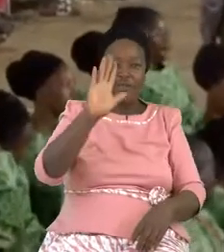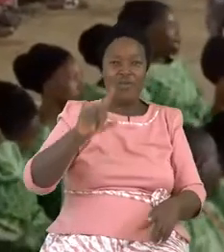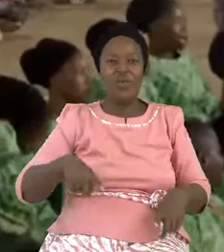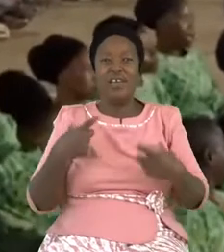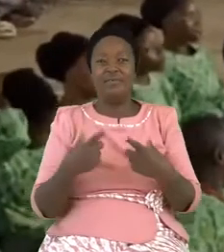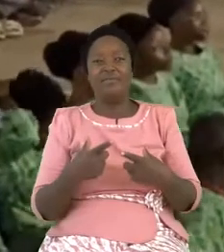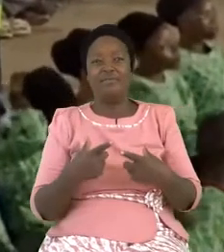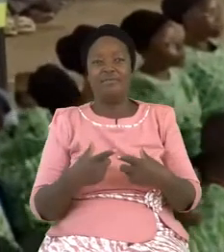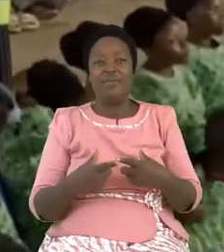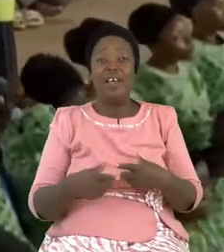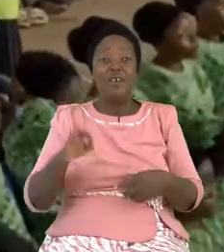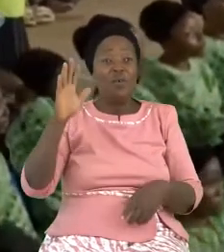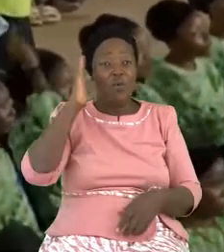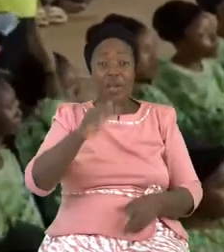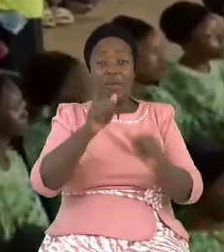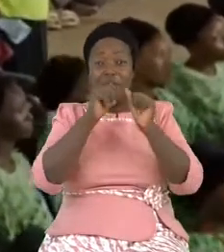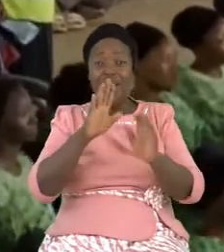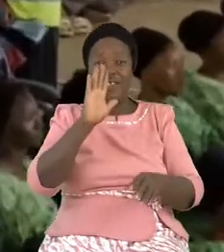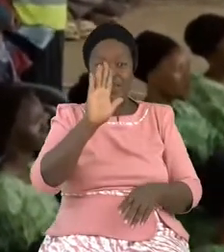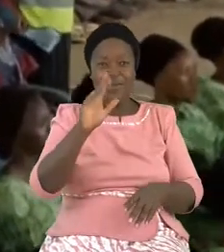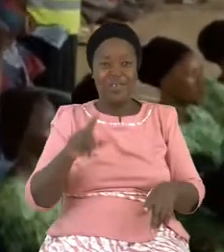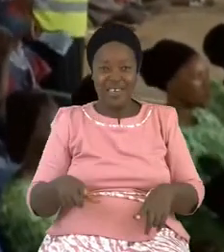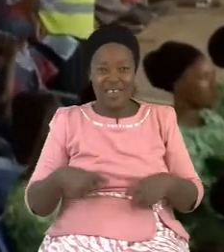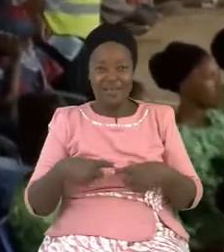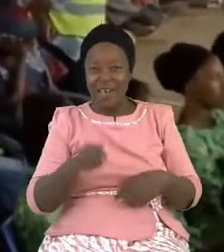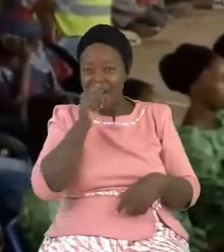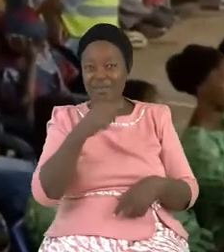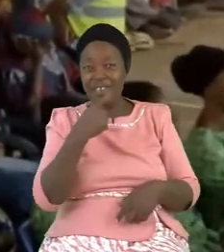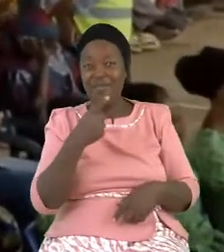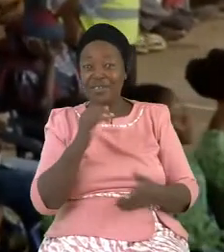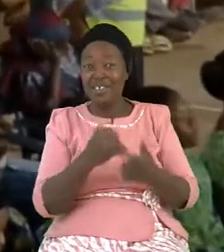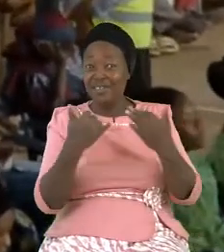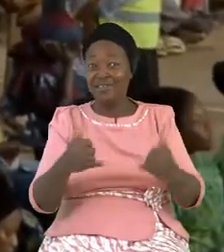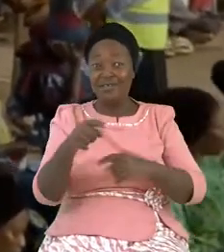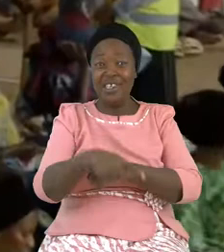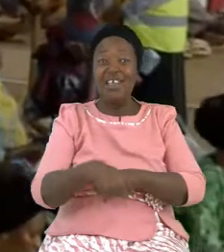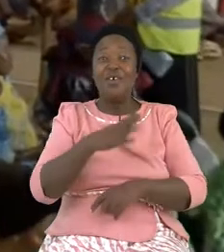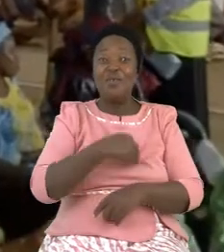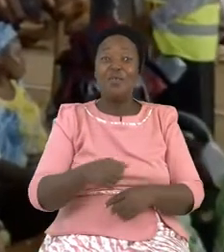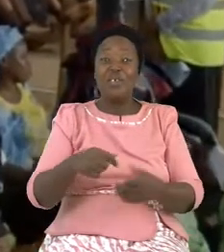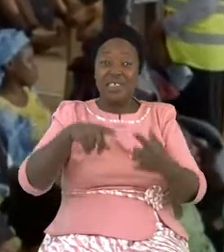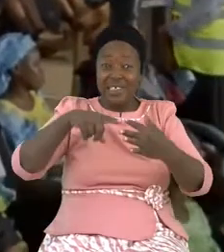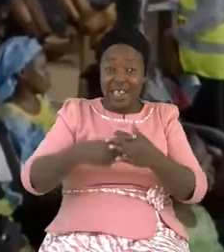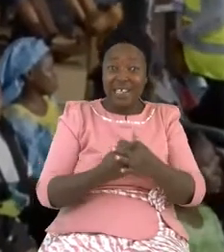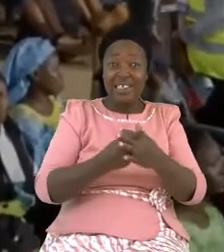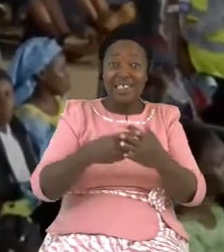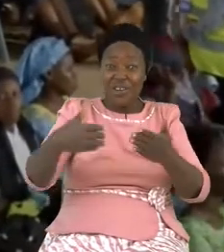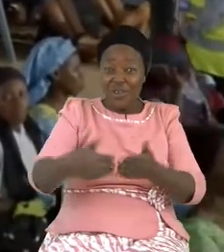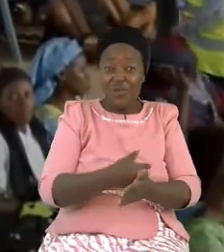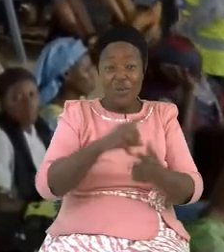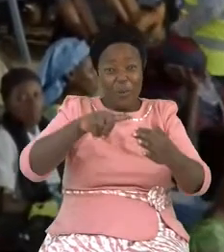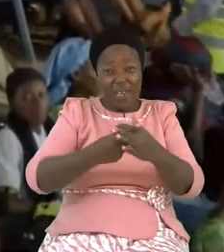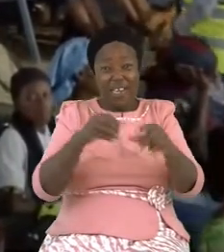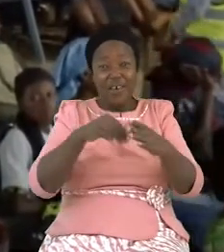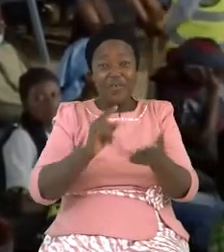will bless your life. I'm telling you, today will mark the beginning of a glorious life, of a